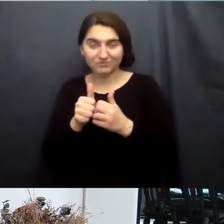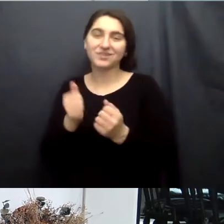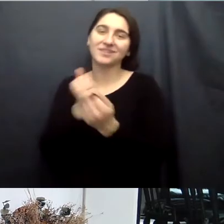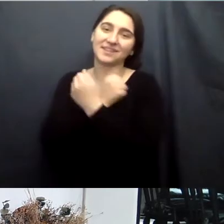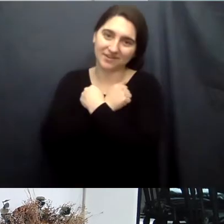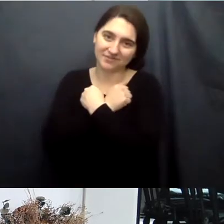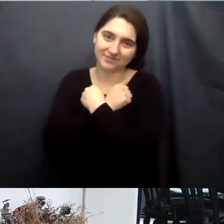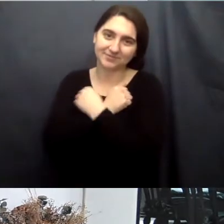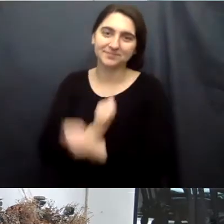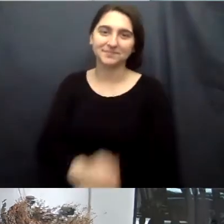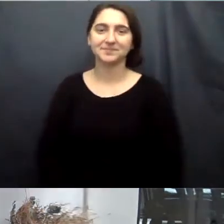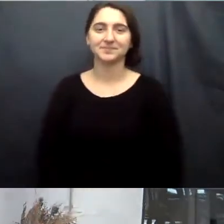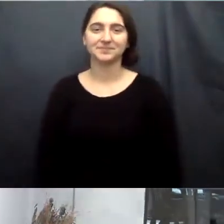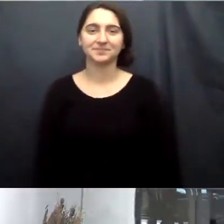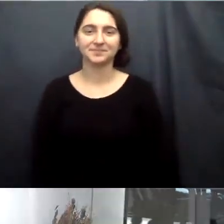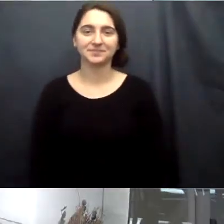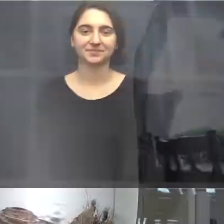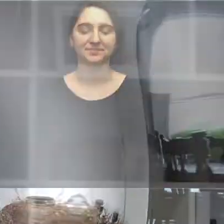love.